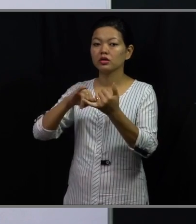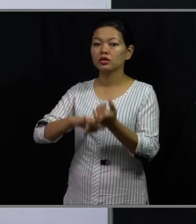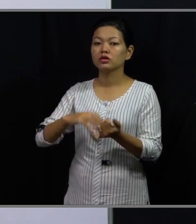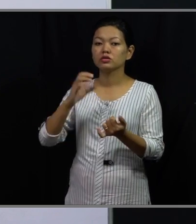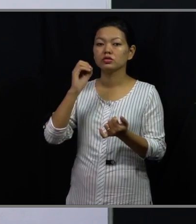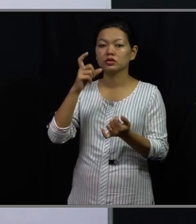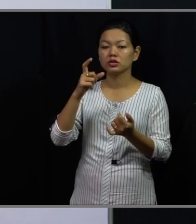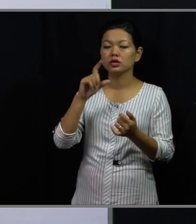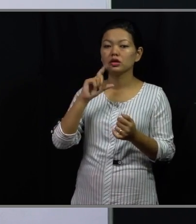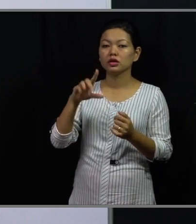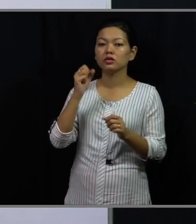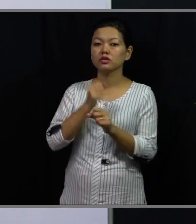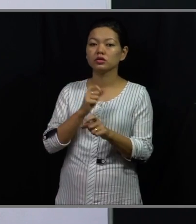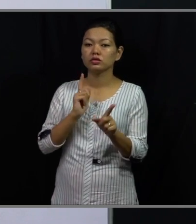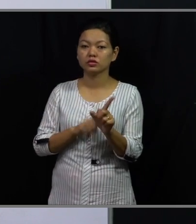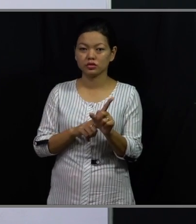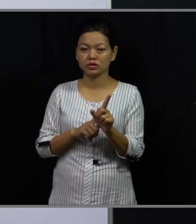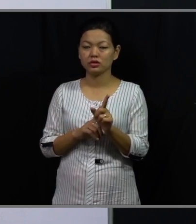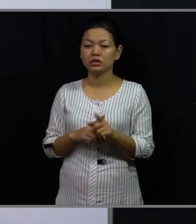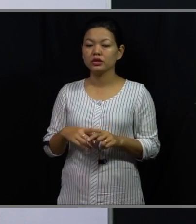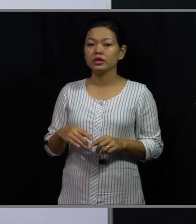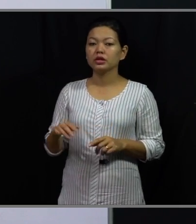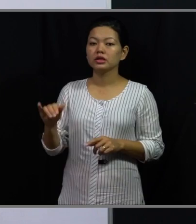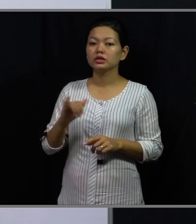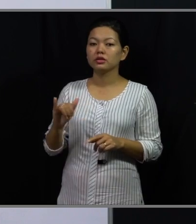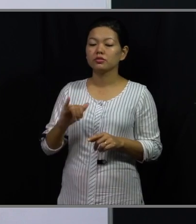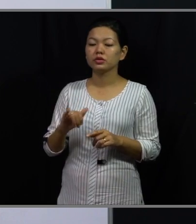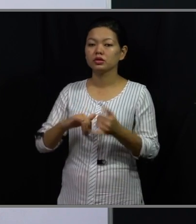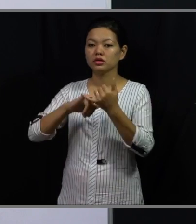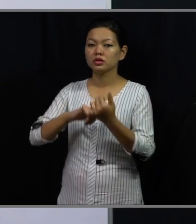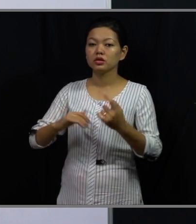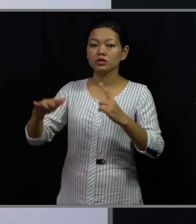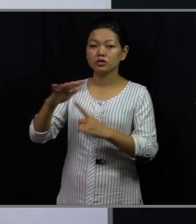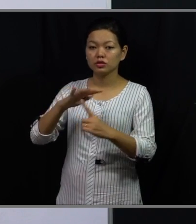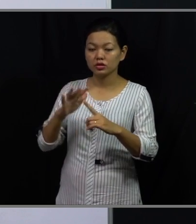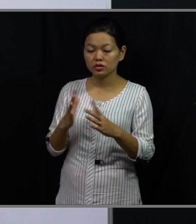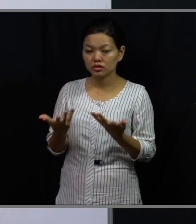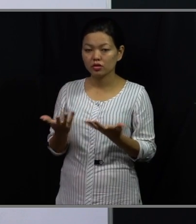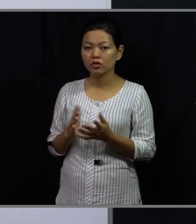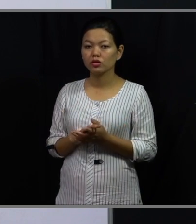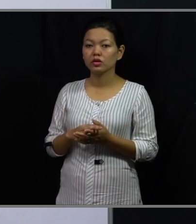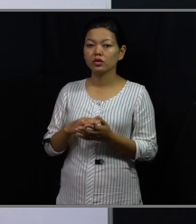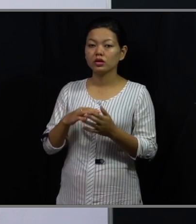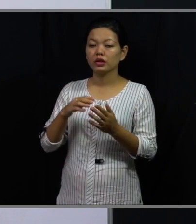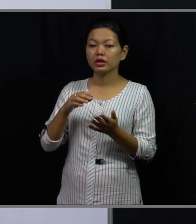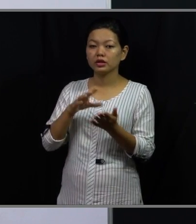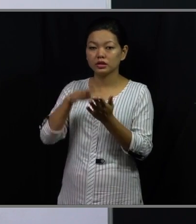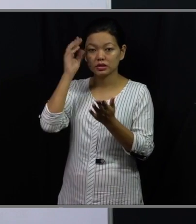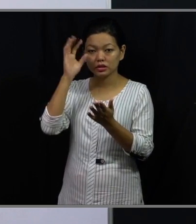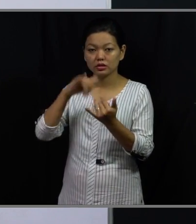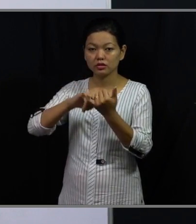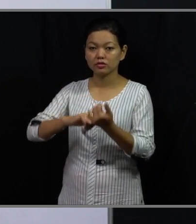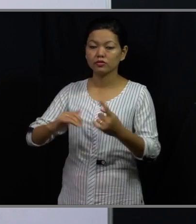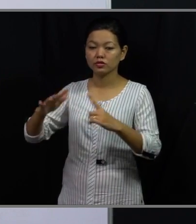synthesis of social sciences, or it is a general science, which means it studies about